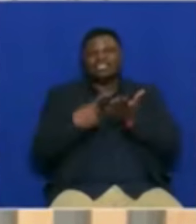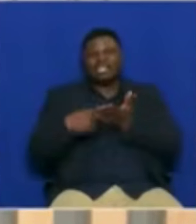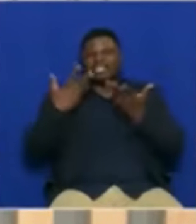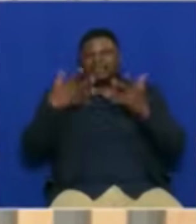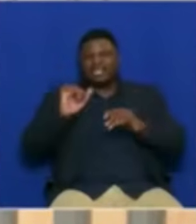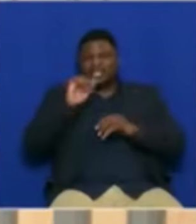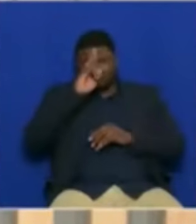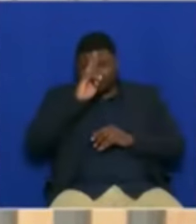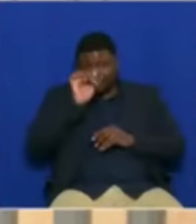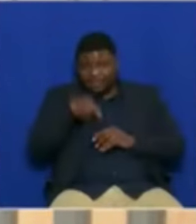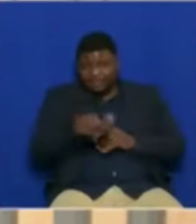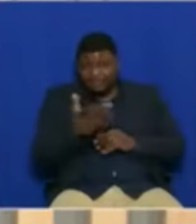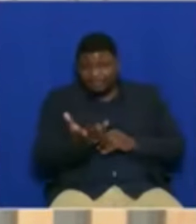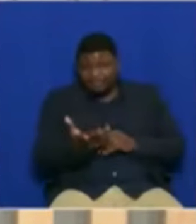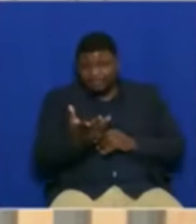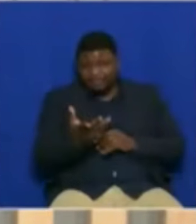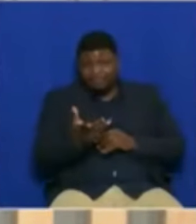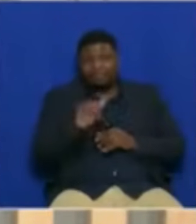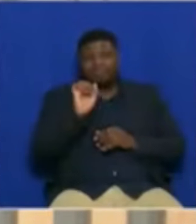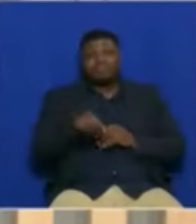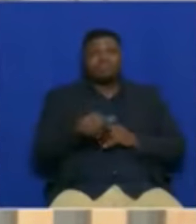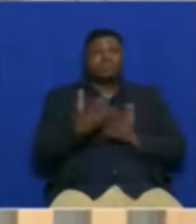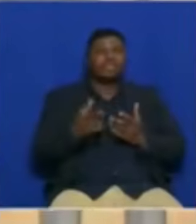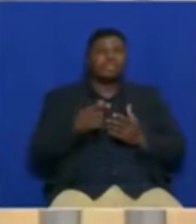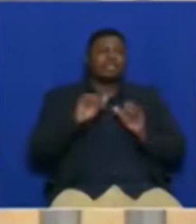Yes. You nod.